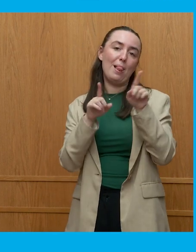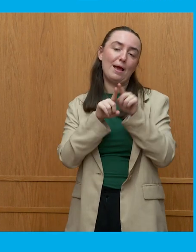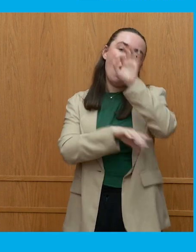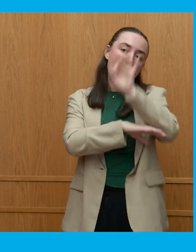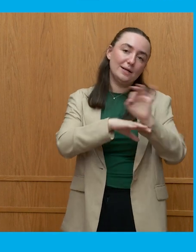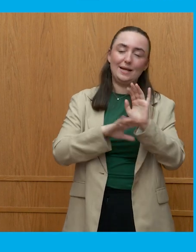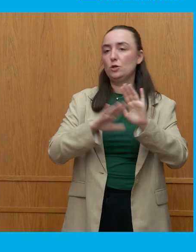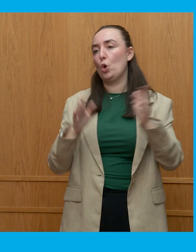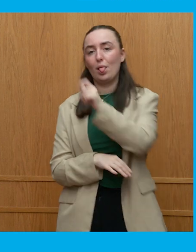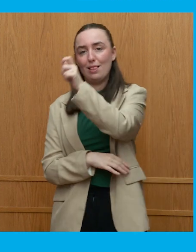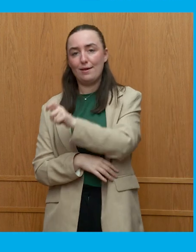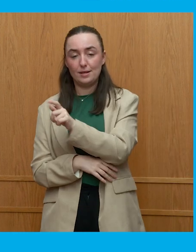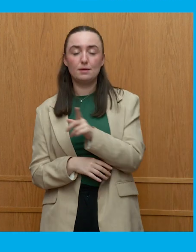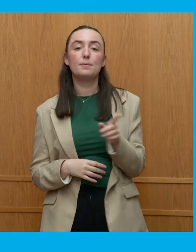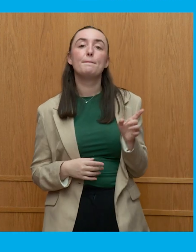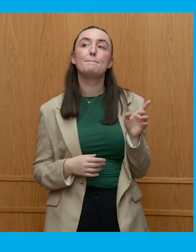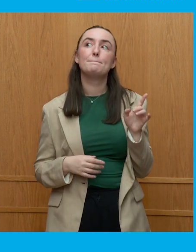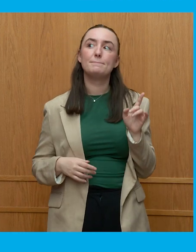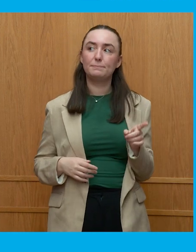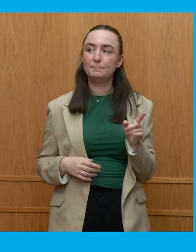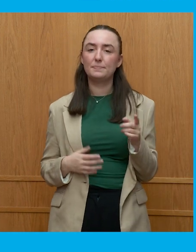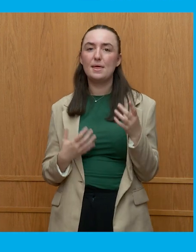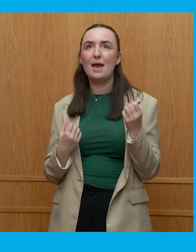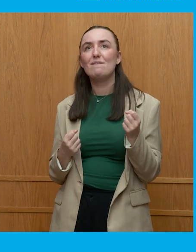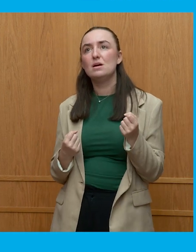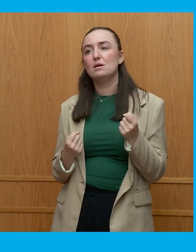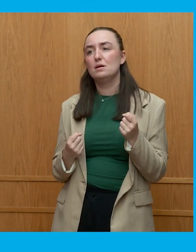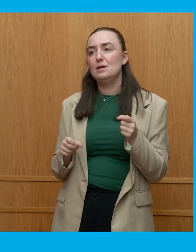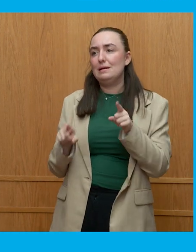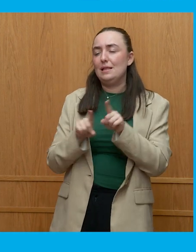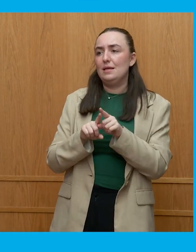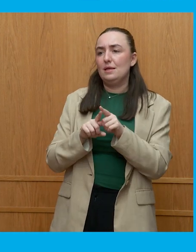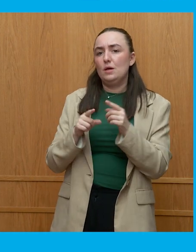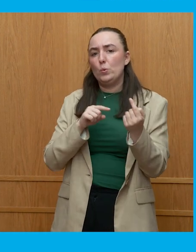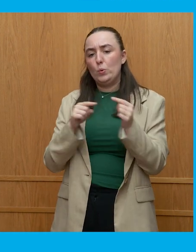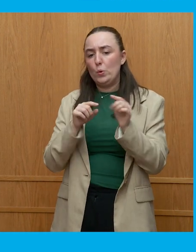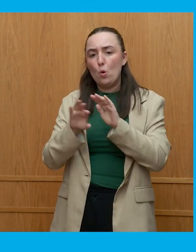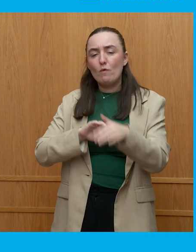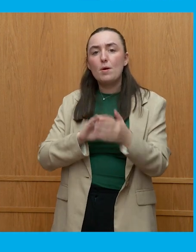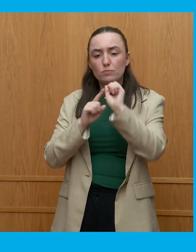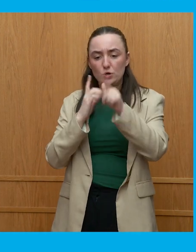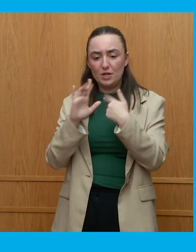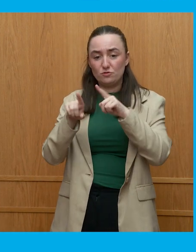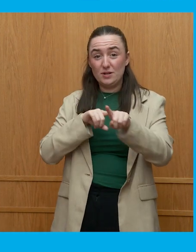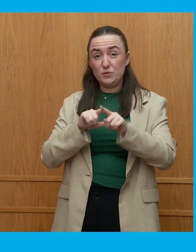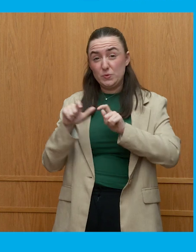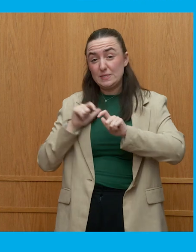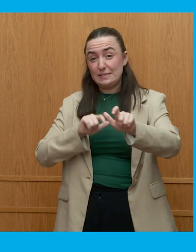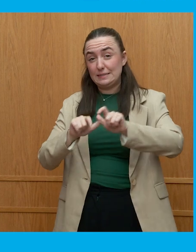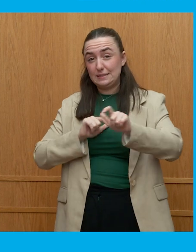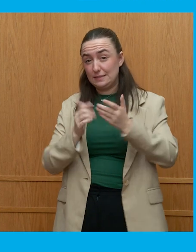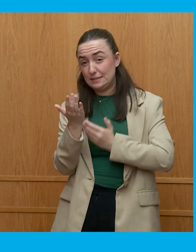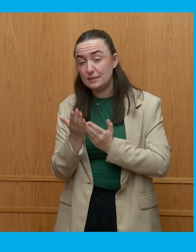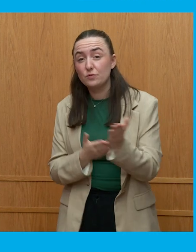the architects knowing about this or feeling this kind of galvanization around the project to carry it through despite the taxi drivers and